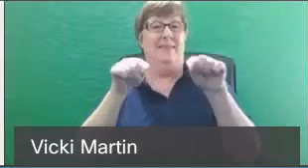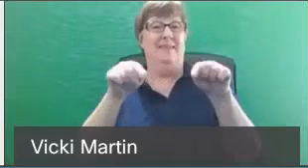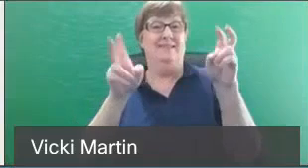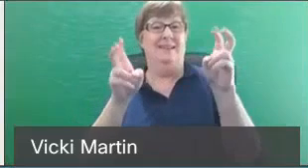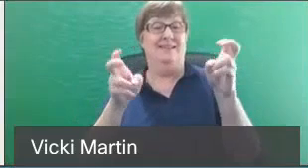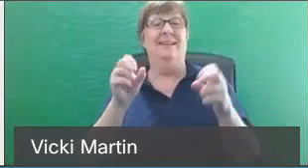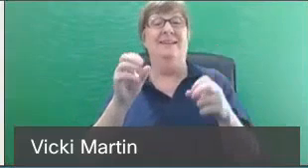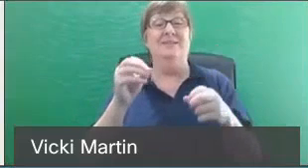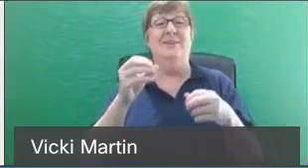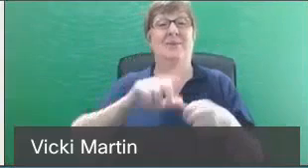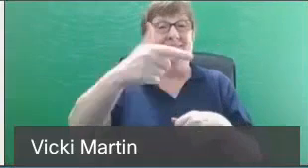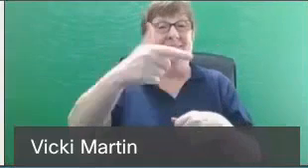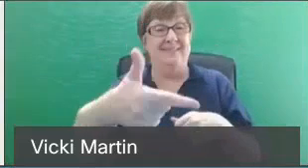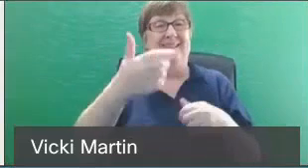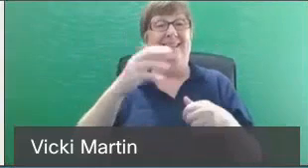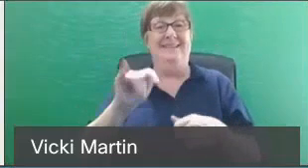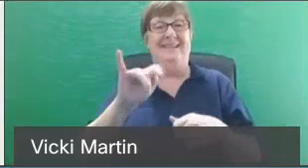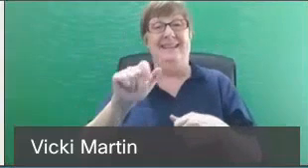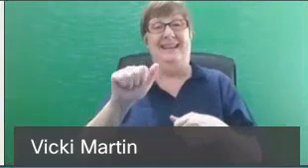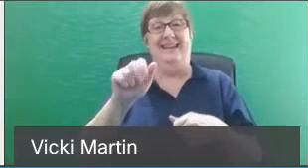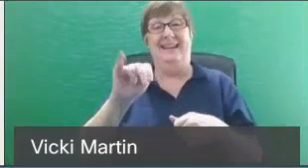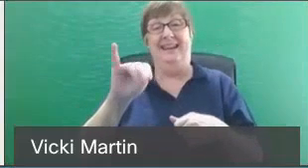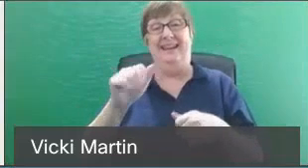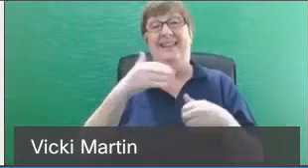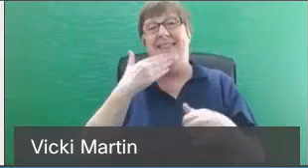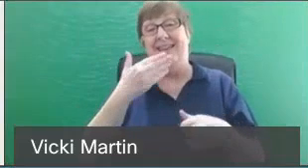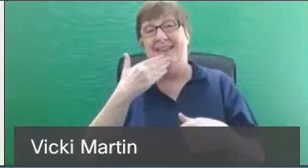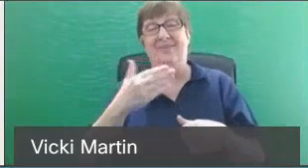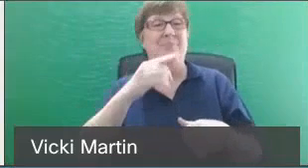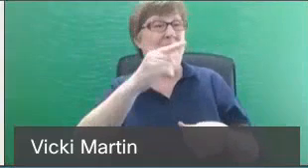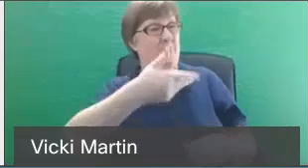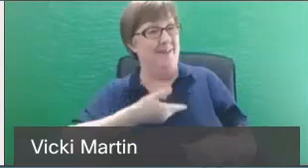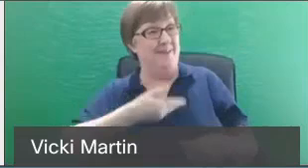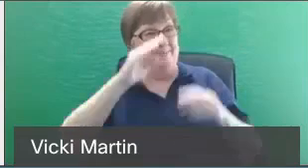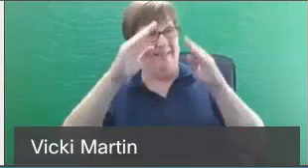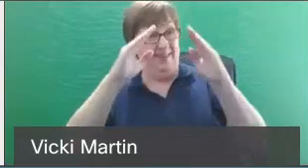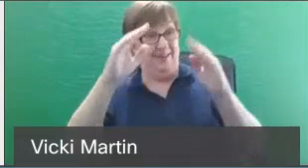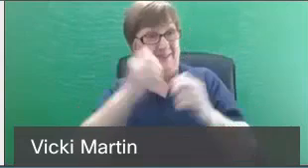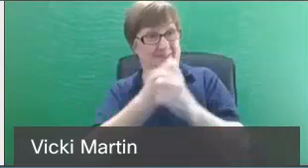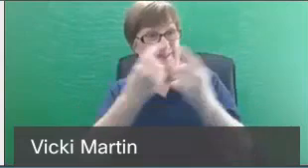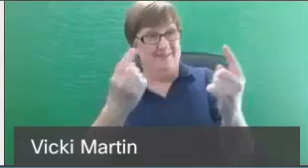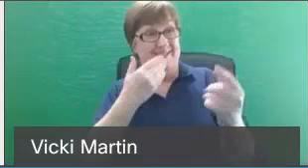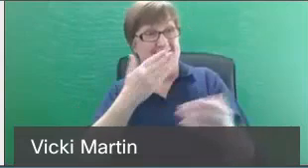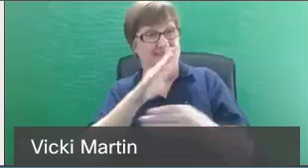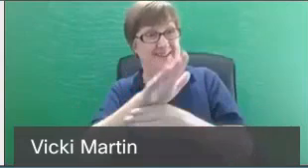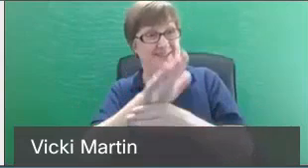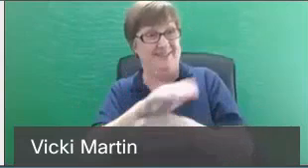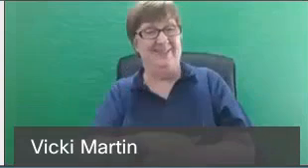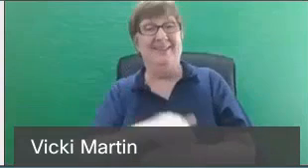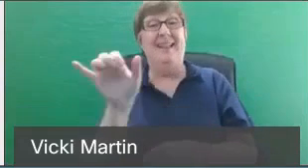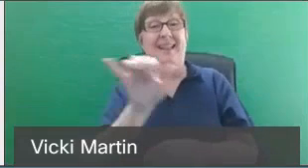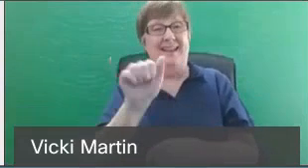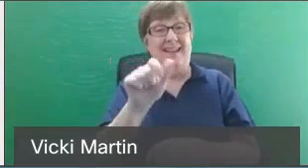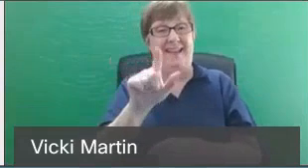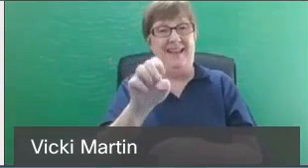Titania. You are welcome. Hello, everyone, and good afternoon. Like Alex